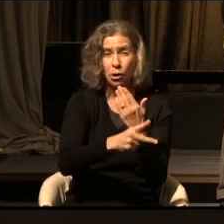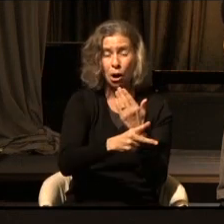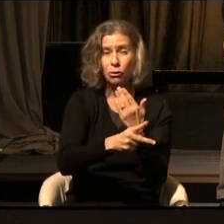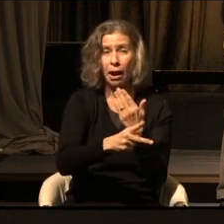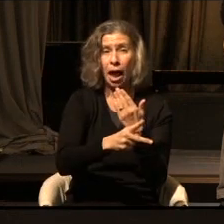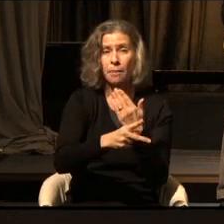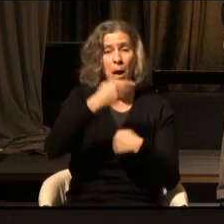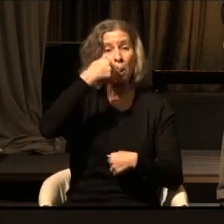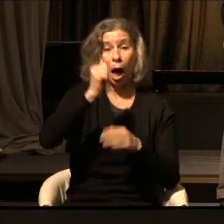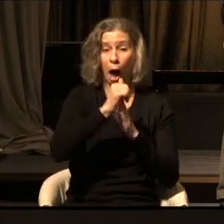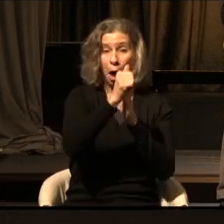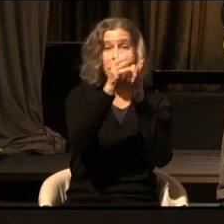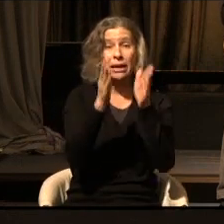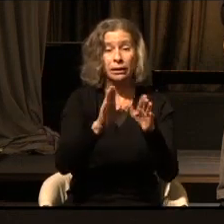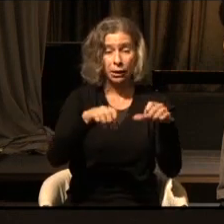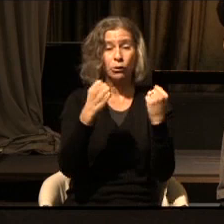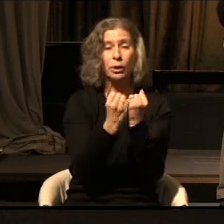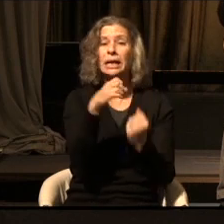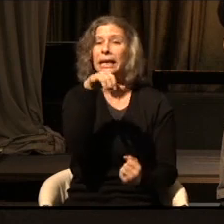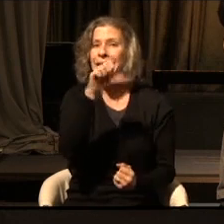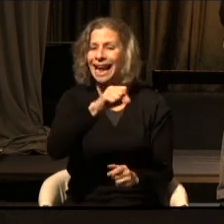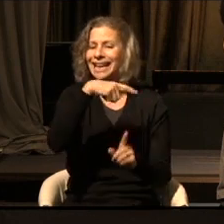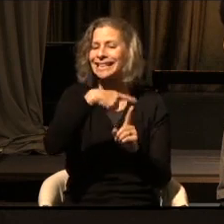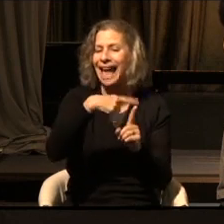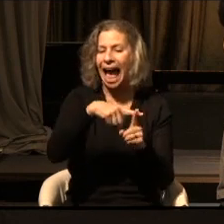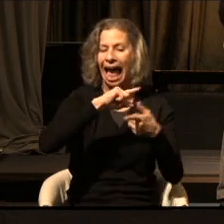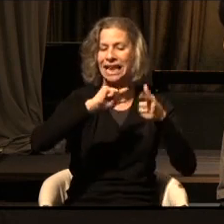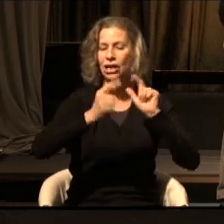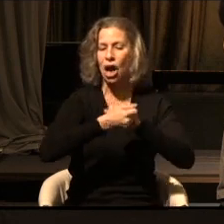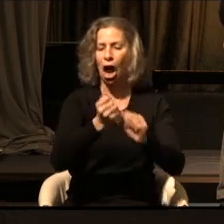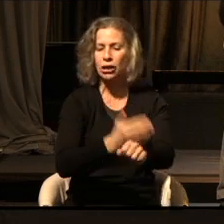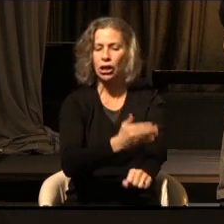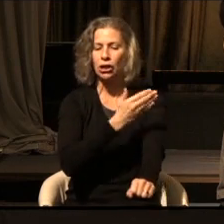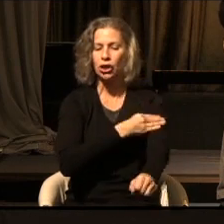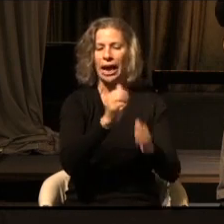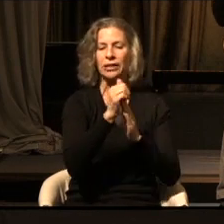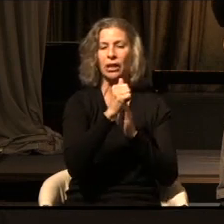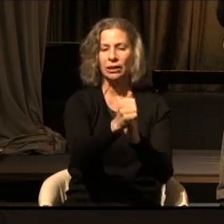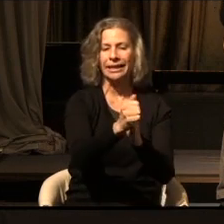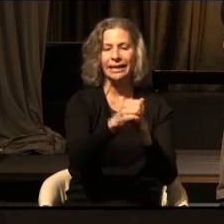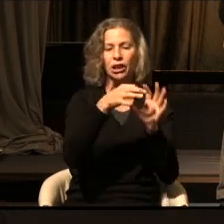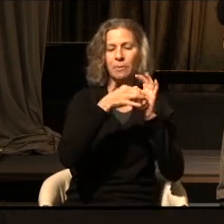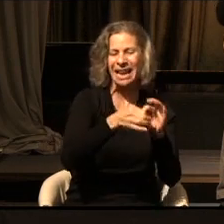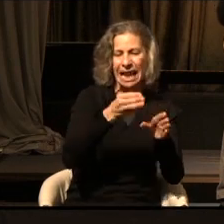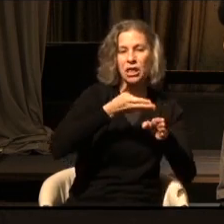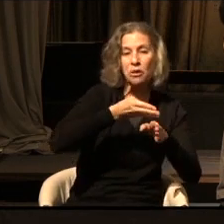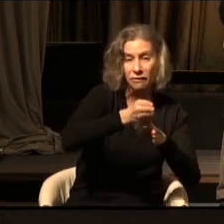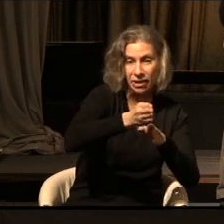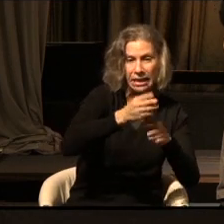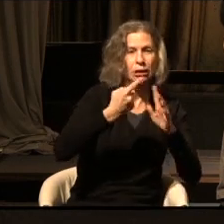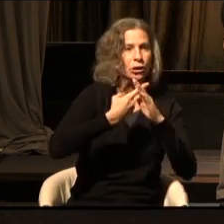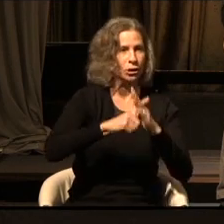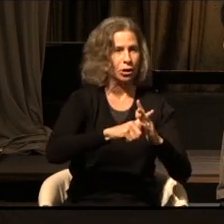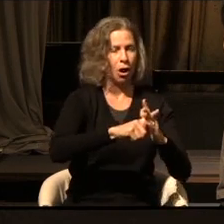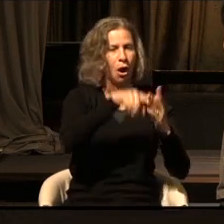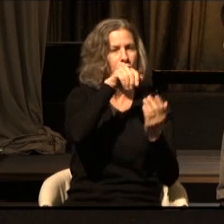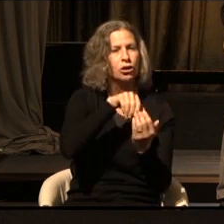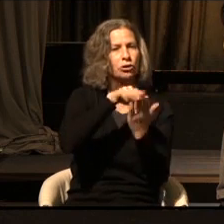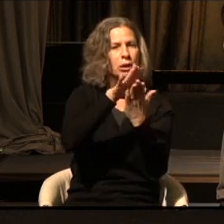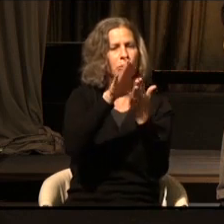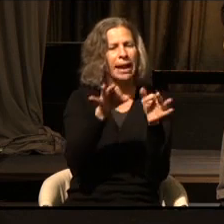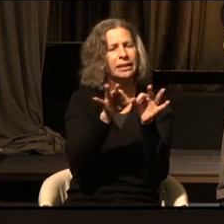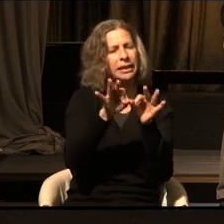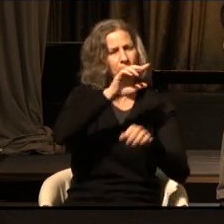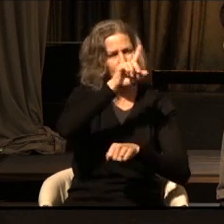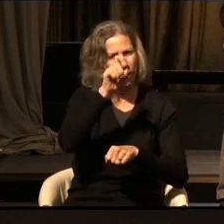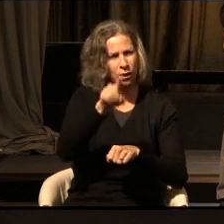make you a better leader in your organization, but to change the leadership within the field, to really begin to address some of the critical questions